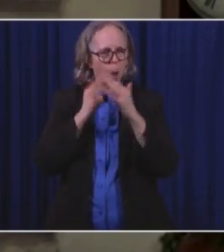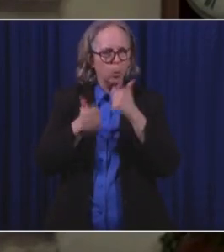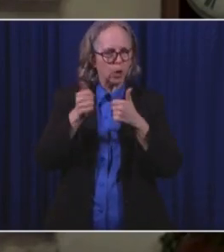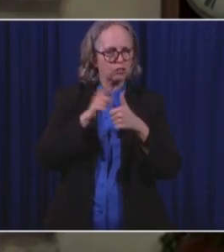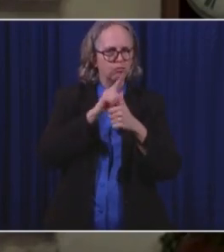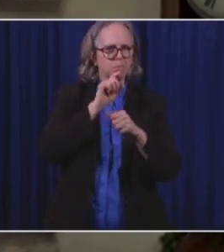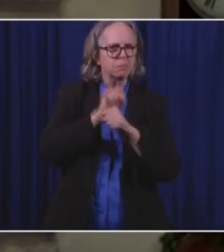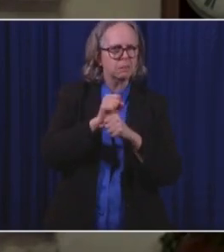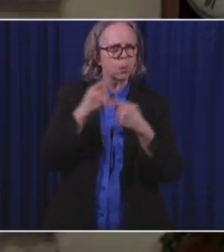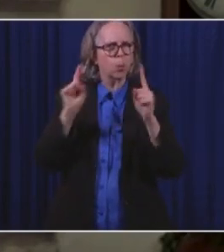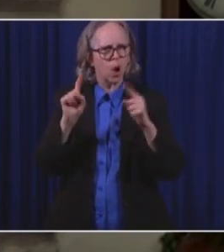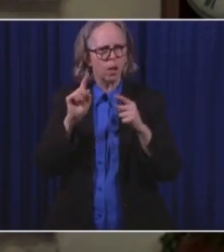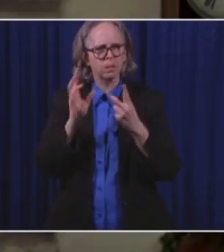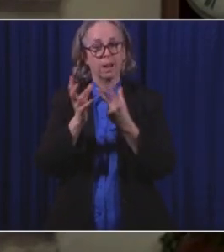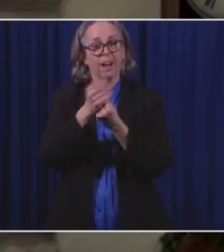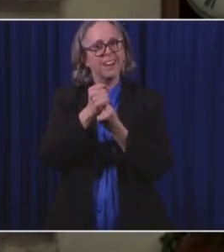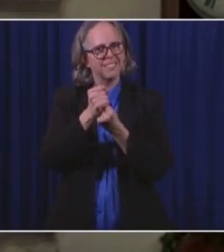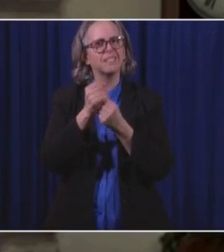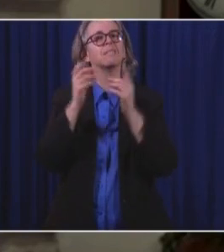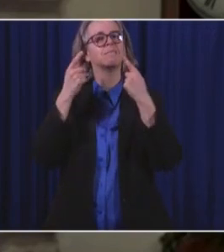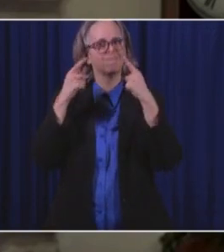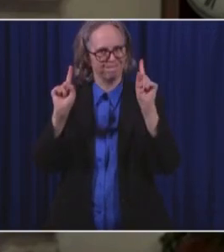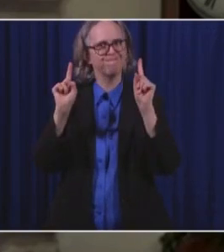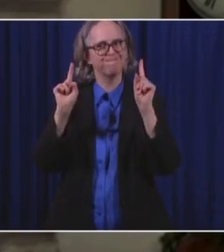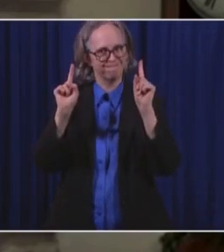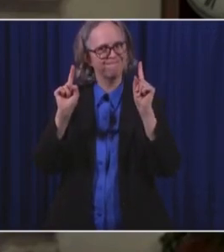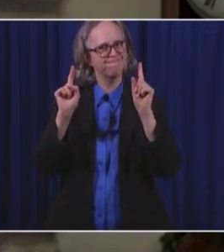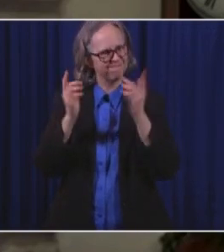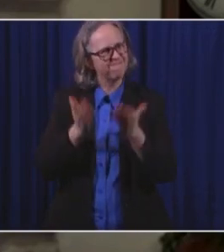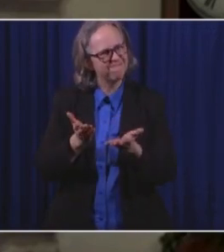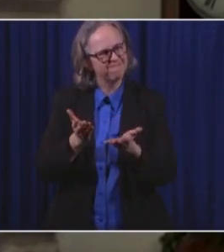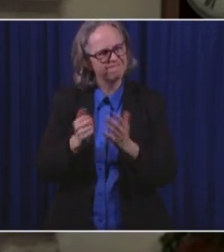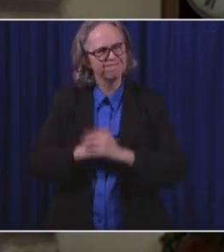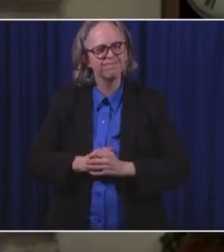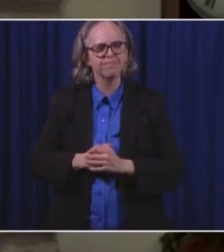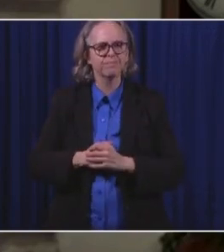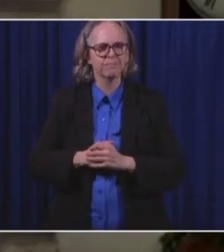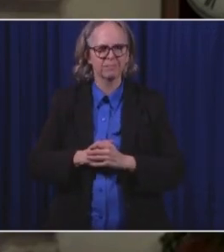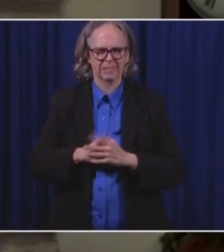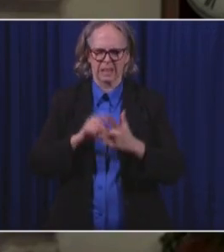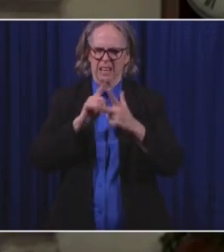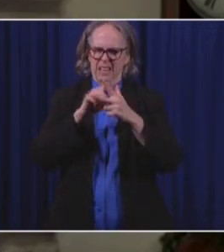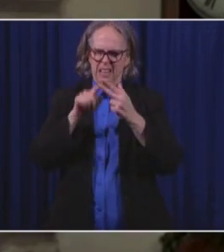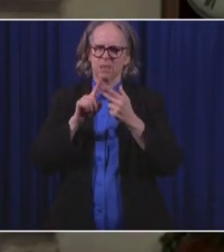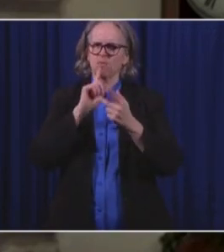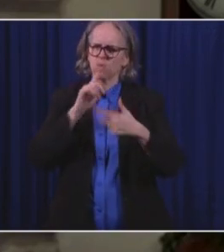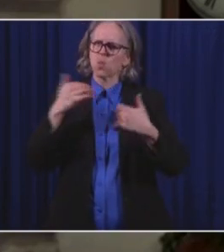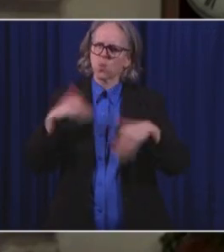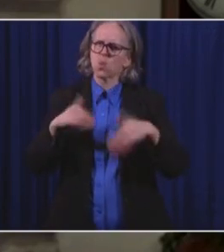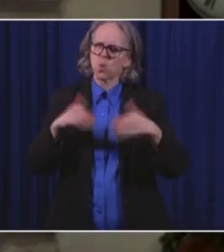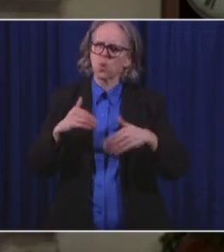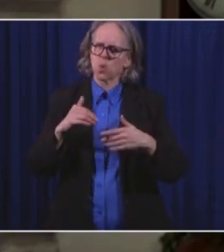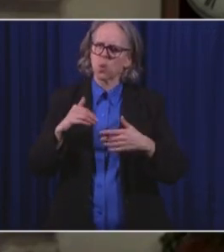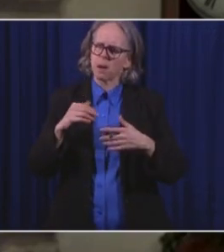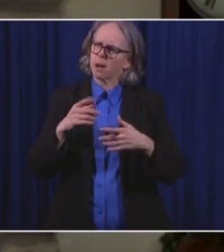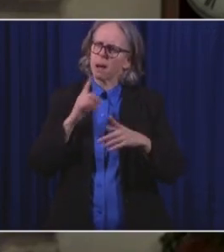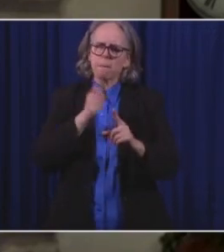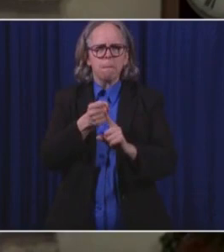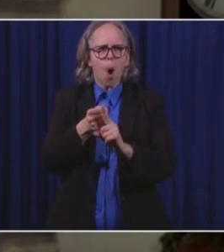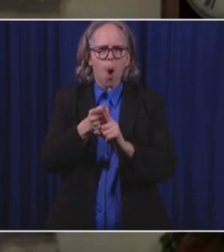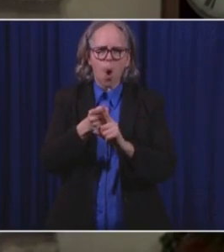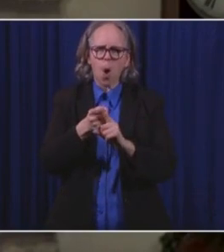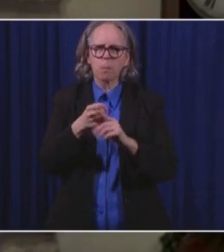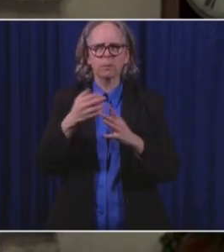an impact. I don't know what percentage each one had, but I think all those three things coming together made a difference. And what it's enabled us to